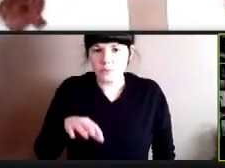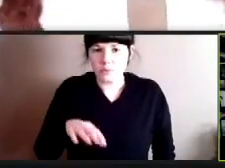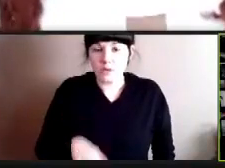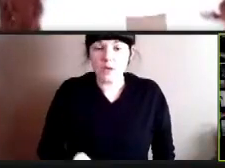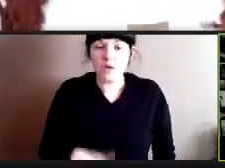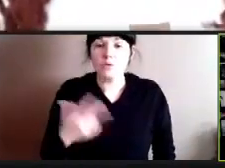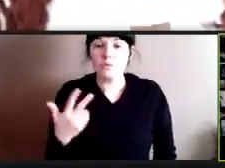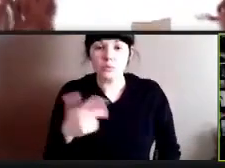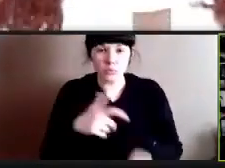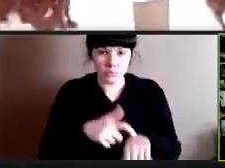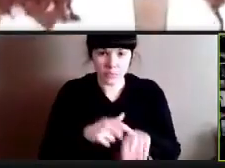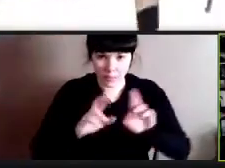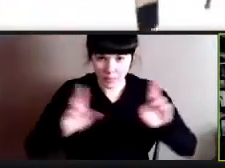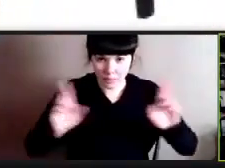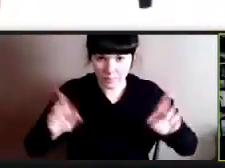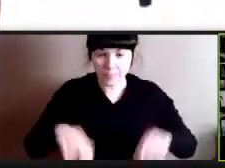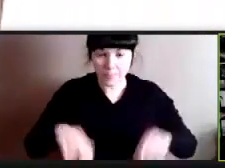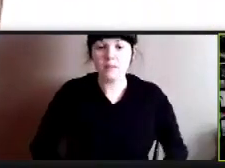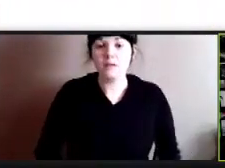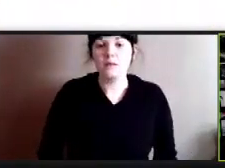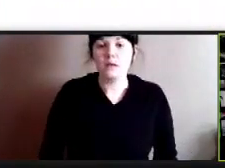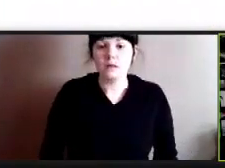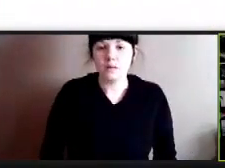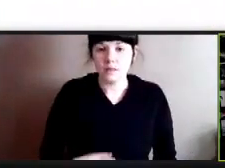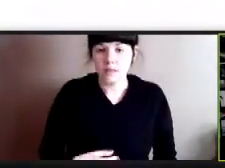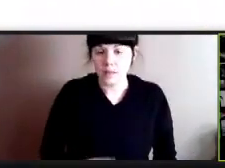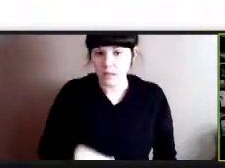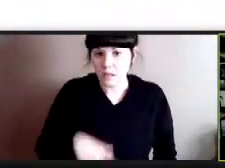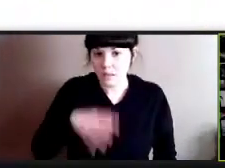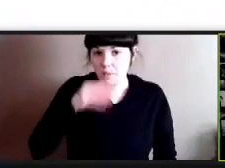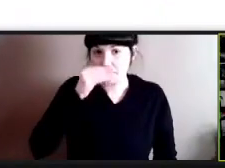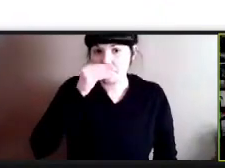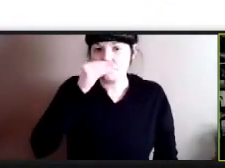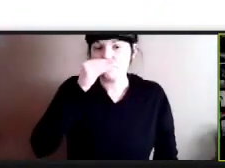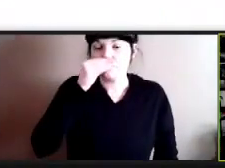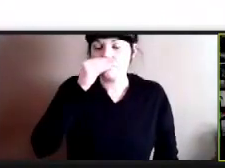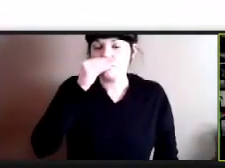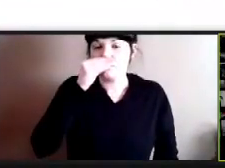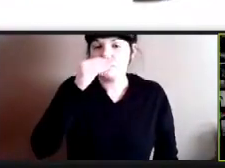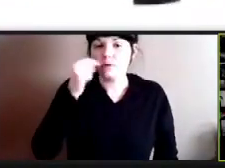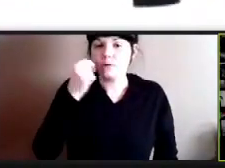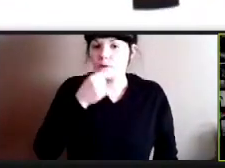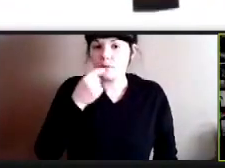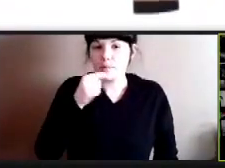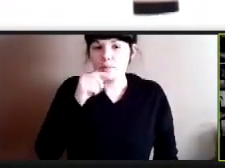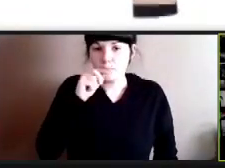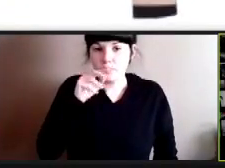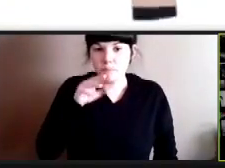to complete the cycle, in through your nose, out through your lips.